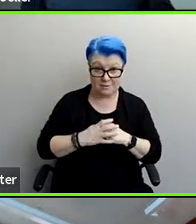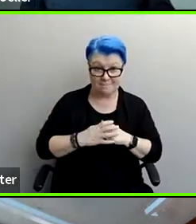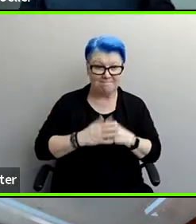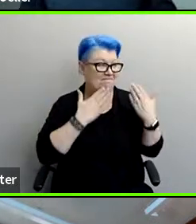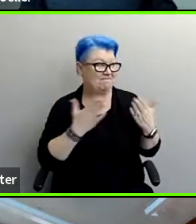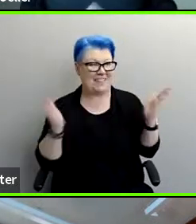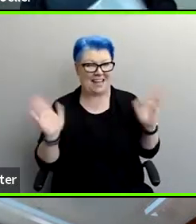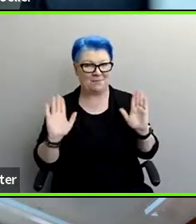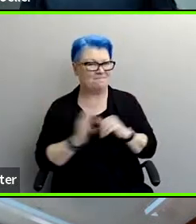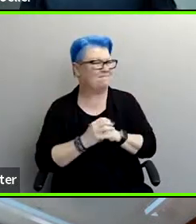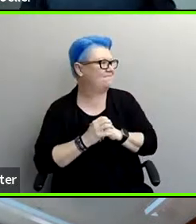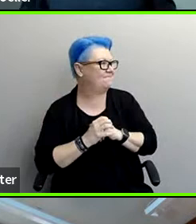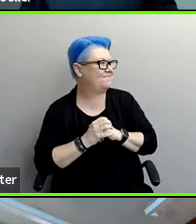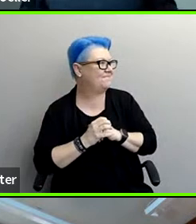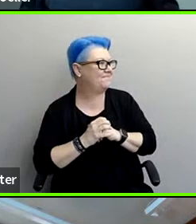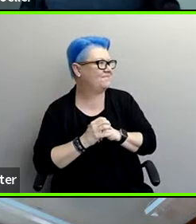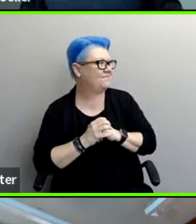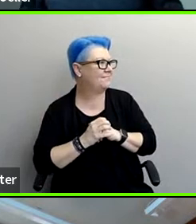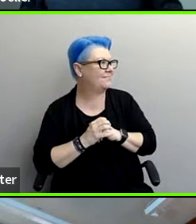Thank you.